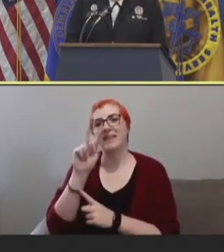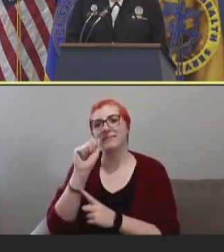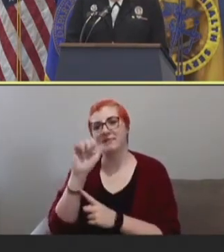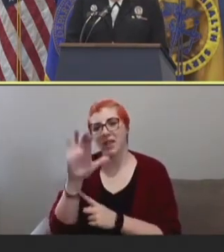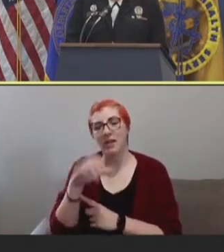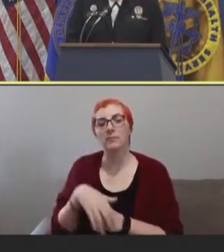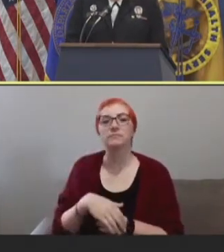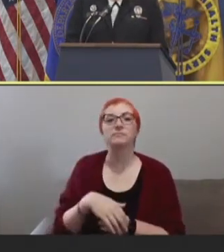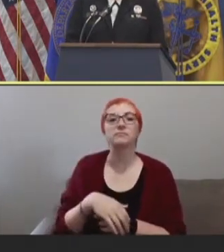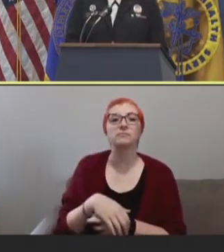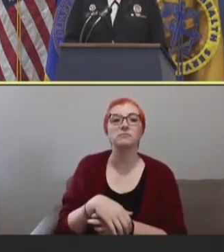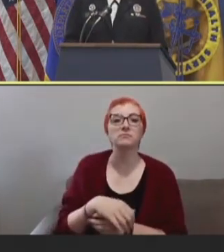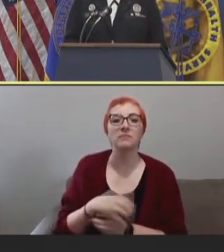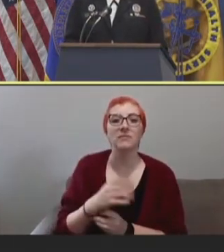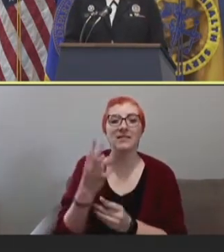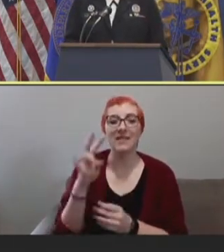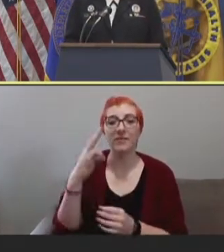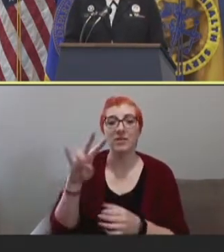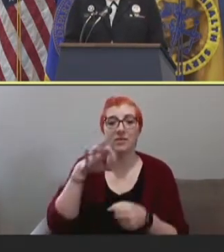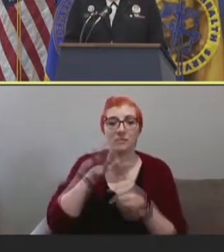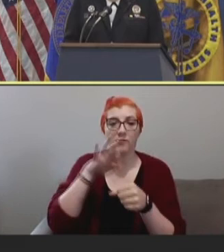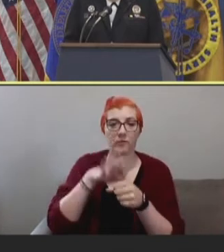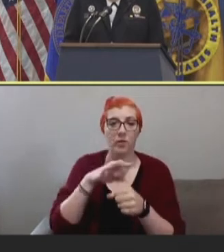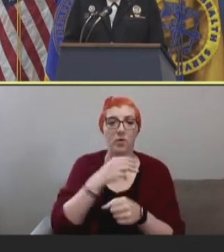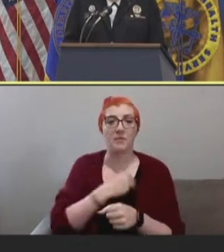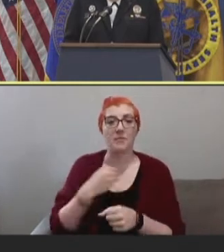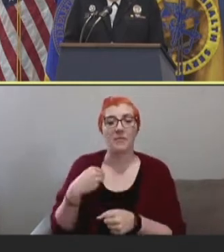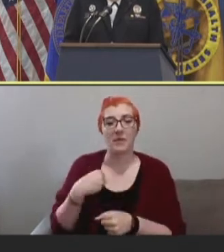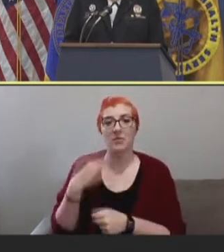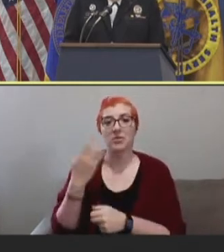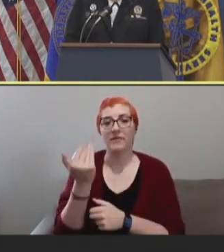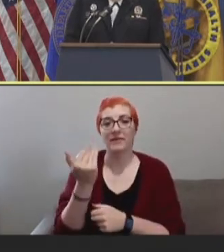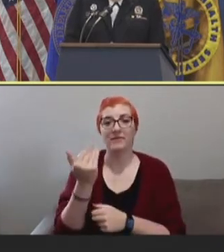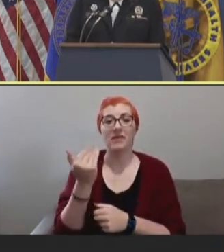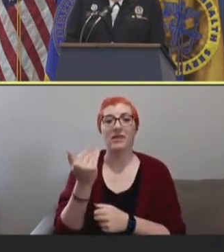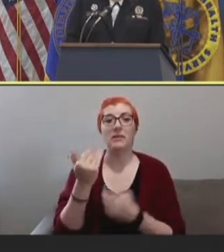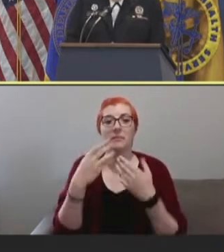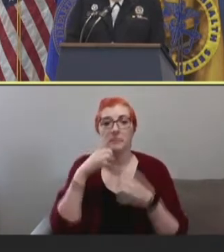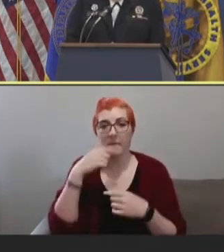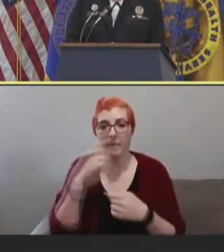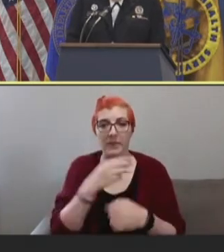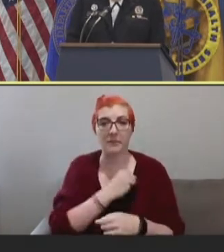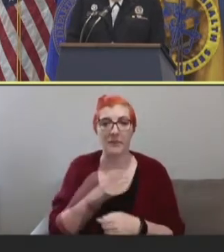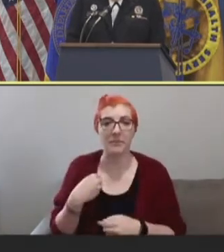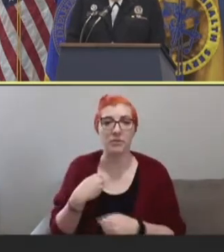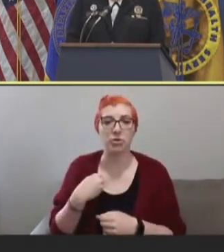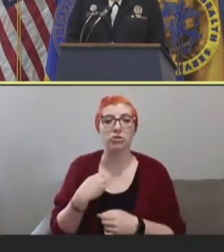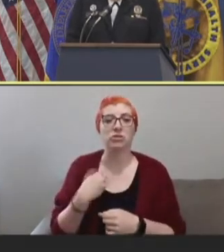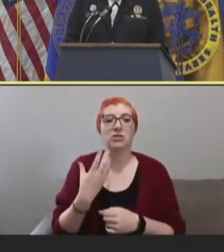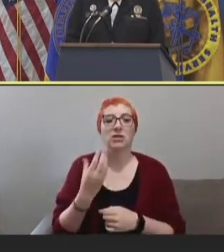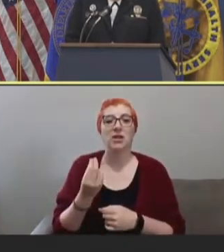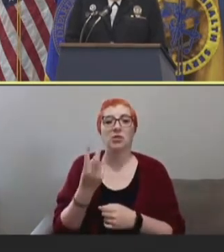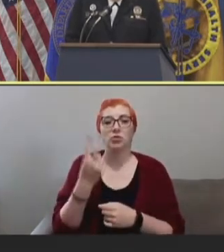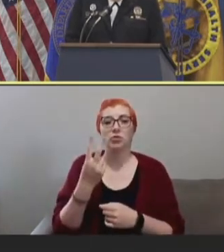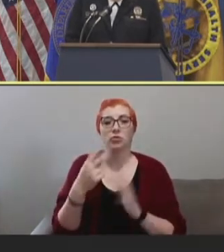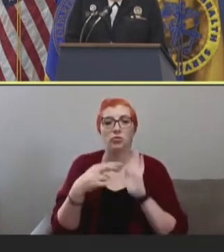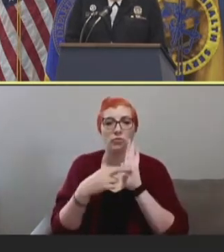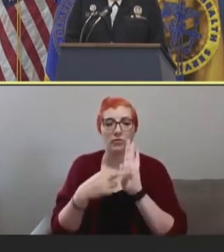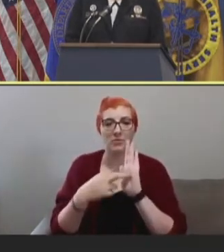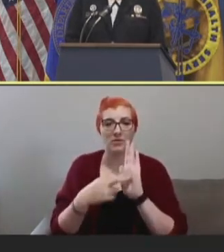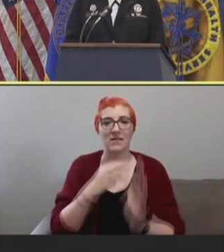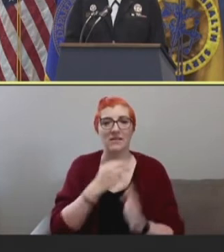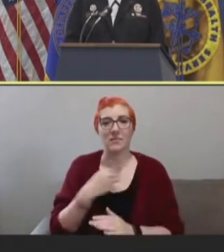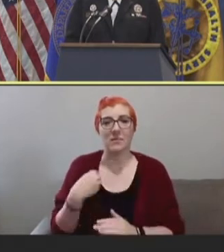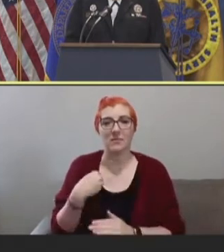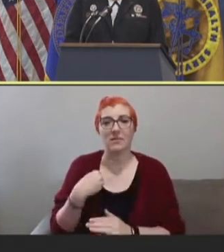15 public members, and 2 representative members. Public members are appointed to the NVAC to provide guidance on ways to